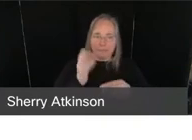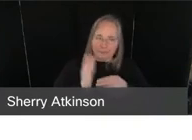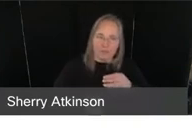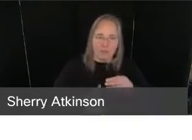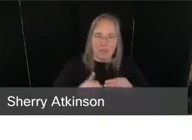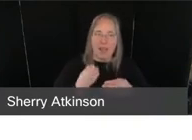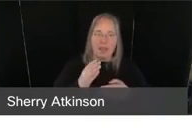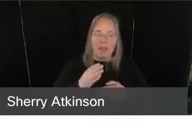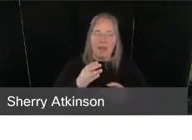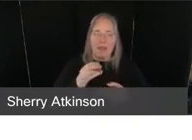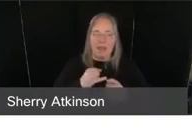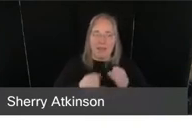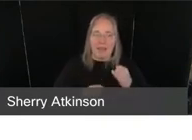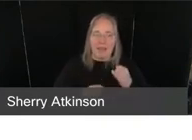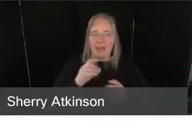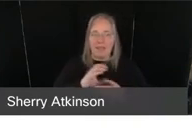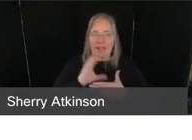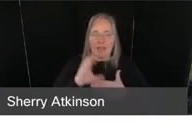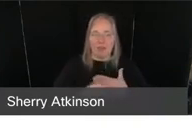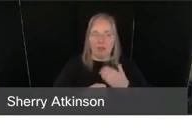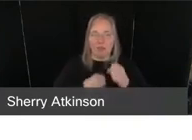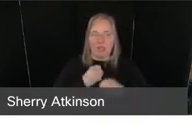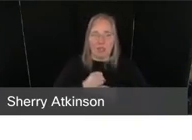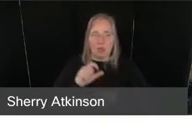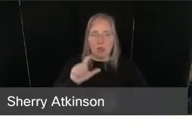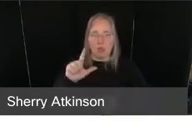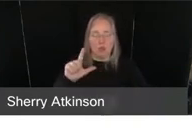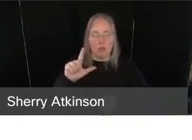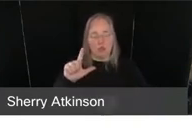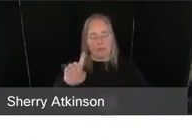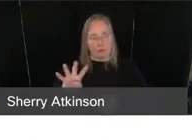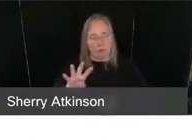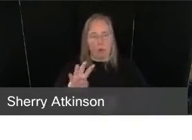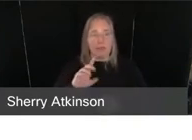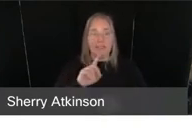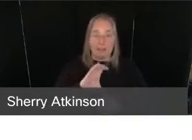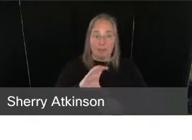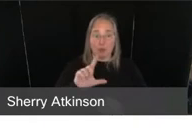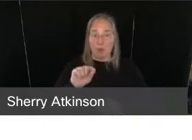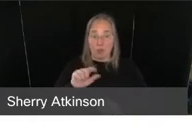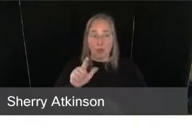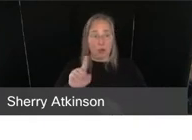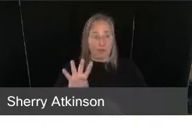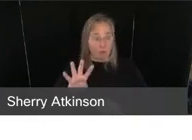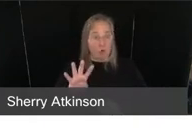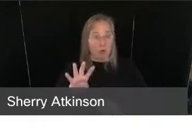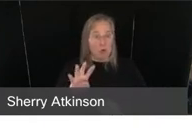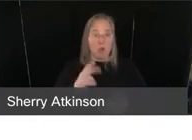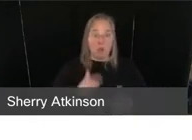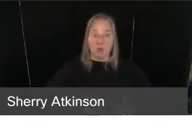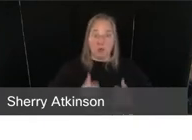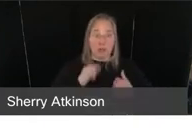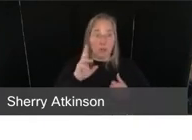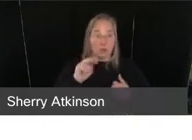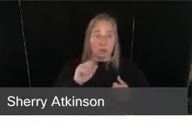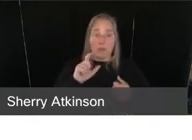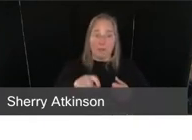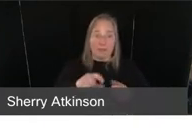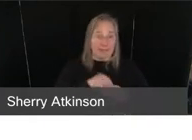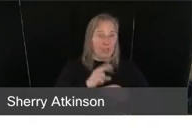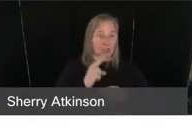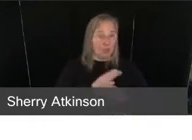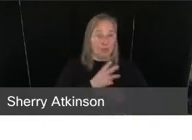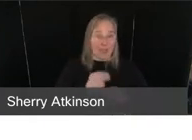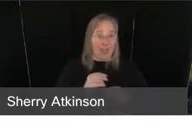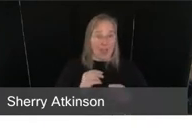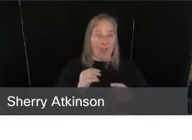year 24, so December 2024. The residential units have to be in use and occupancy. And since that's the